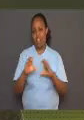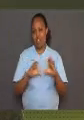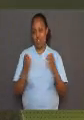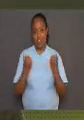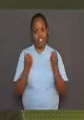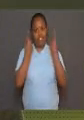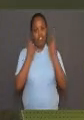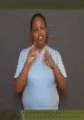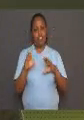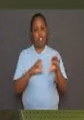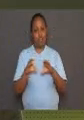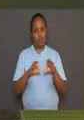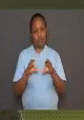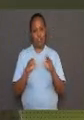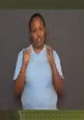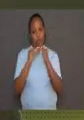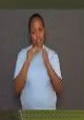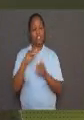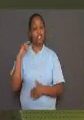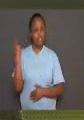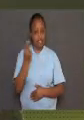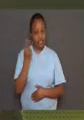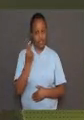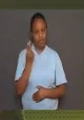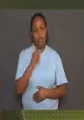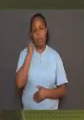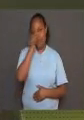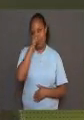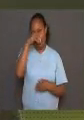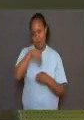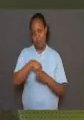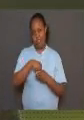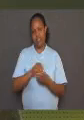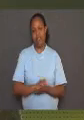the importance of equality in Ethiopia.